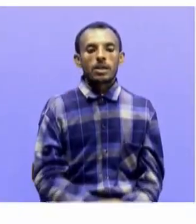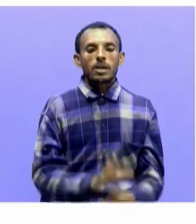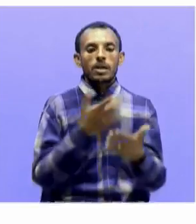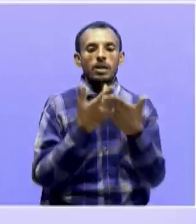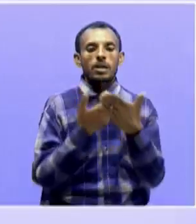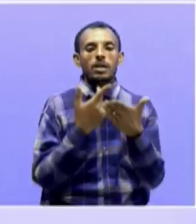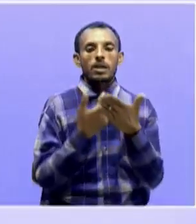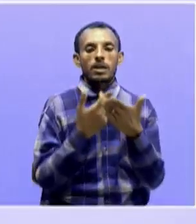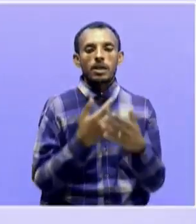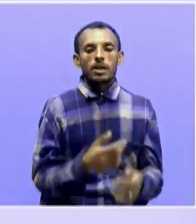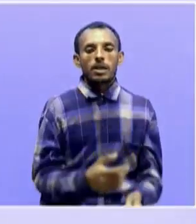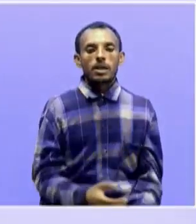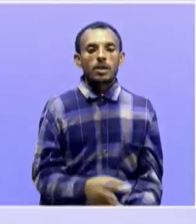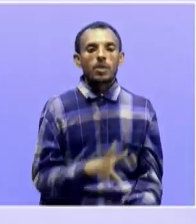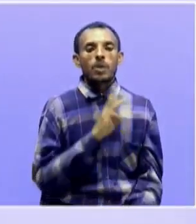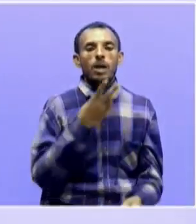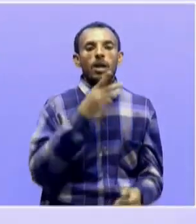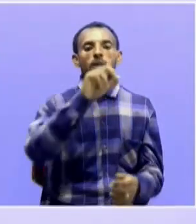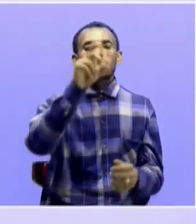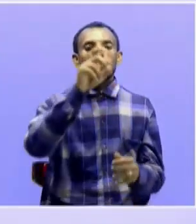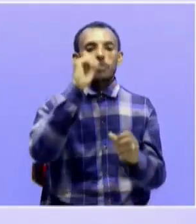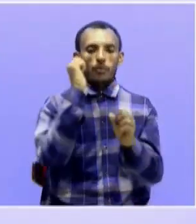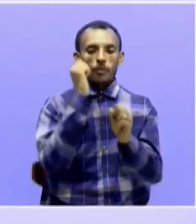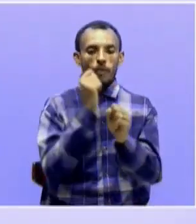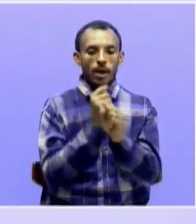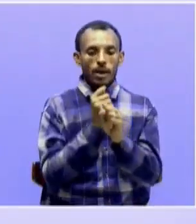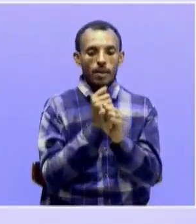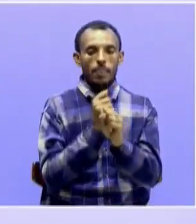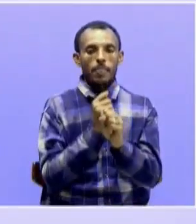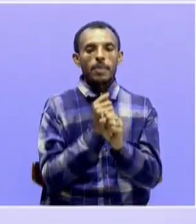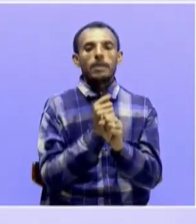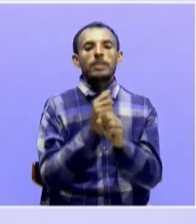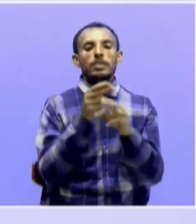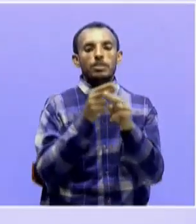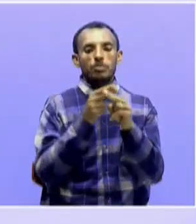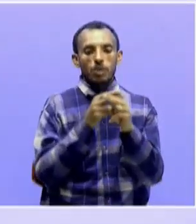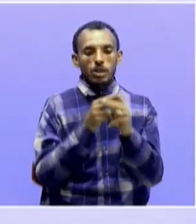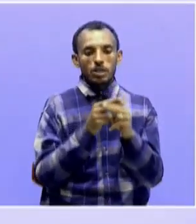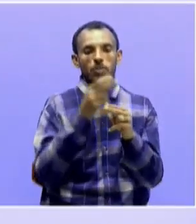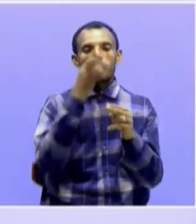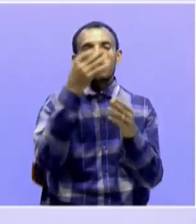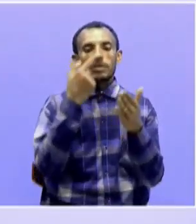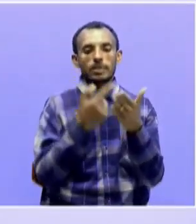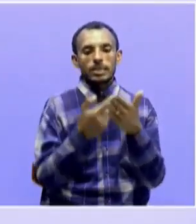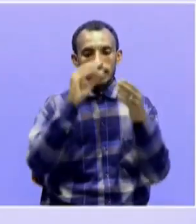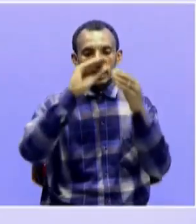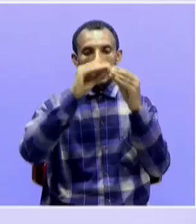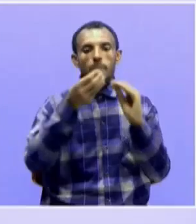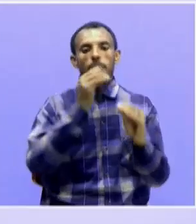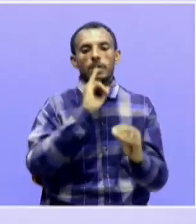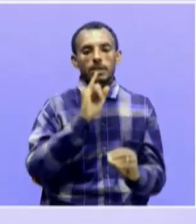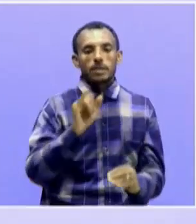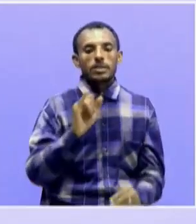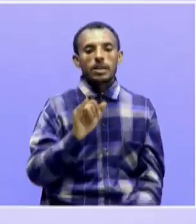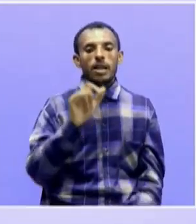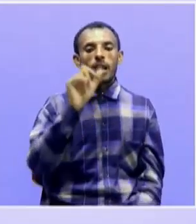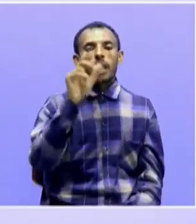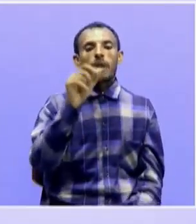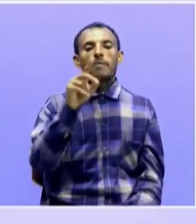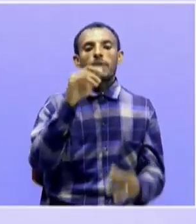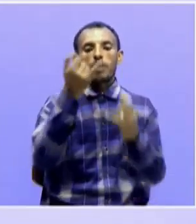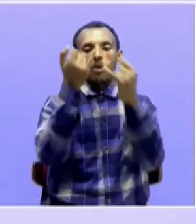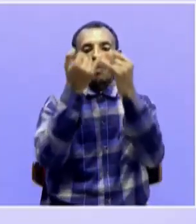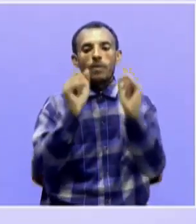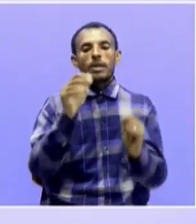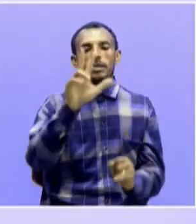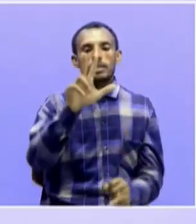Here, we are asked to find the smallest of this number. The smallest number is this one. It's 1x. This